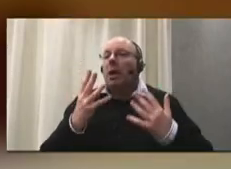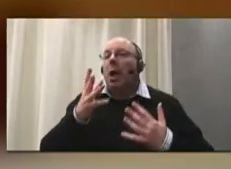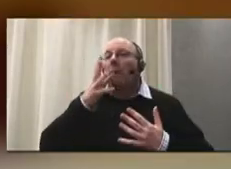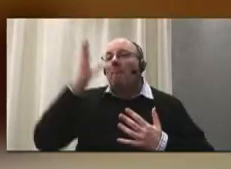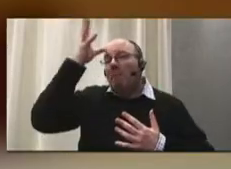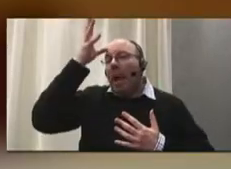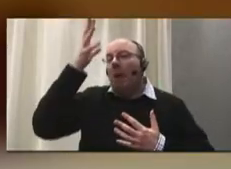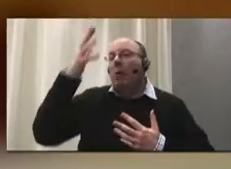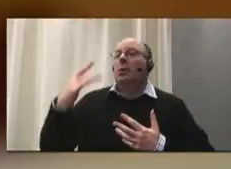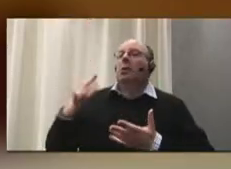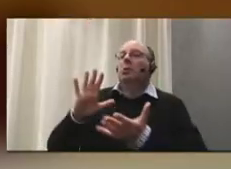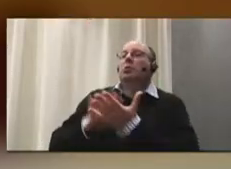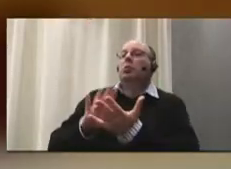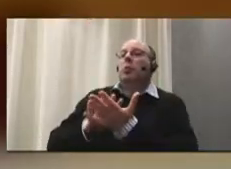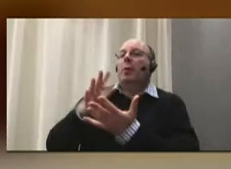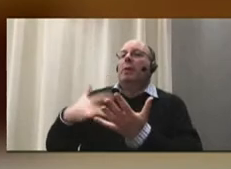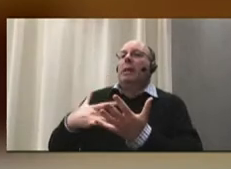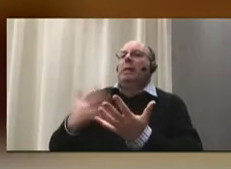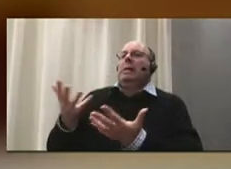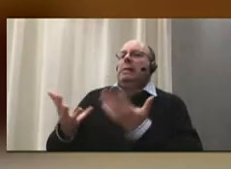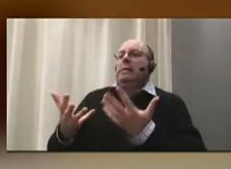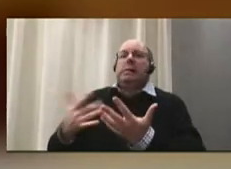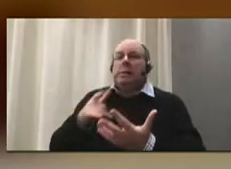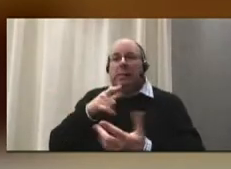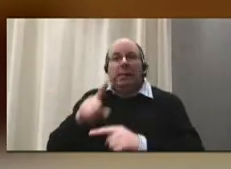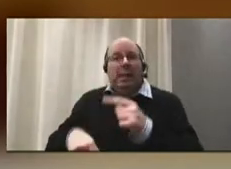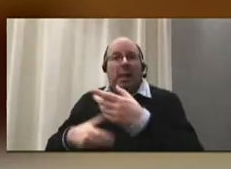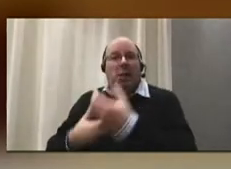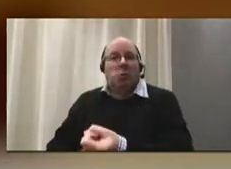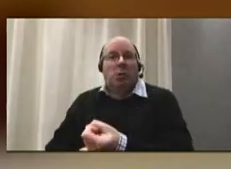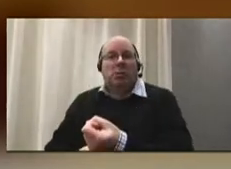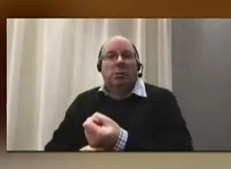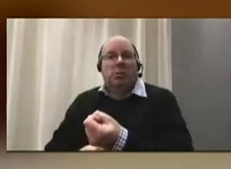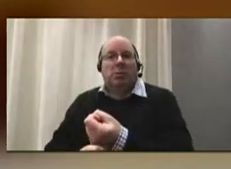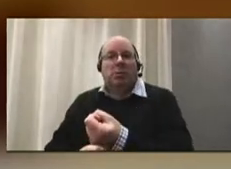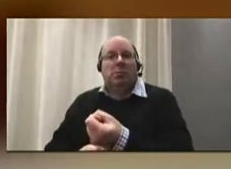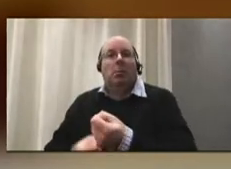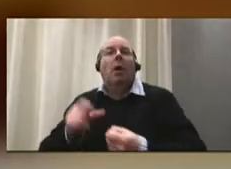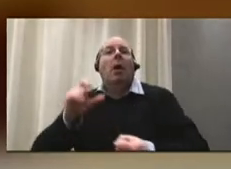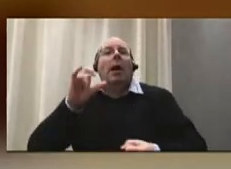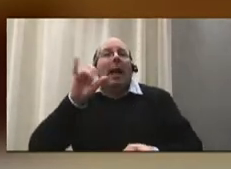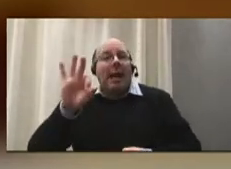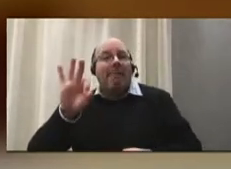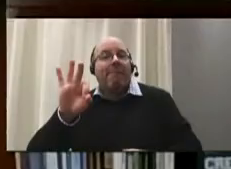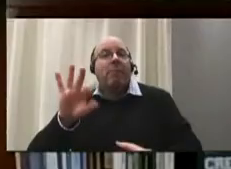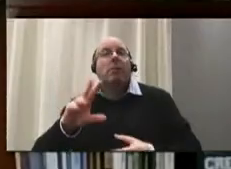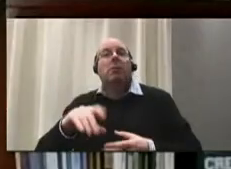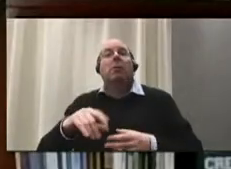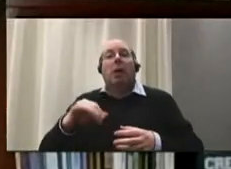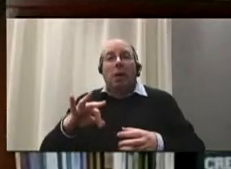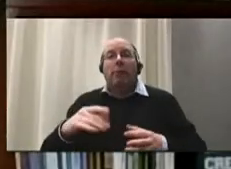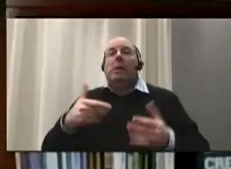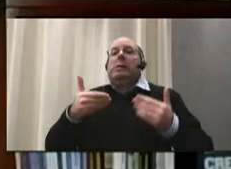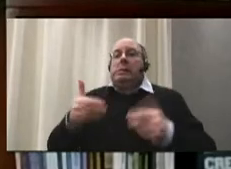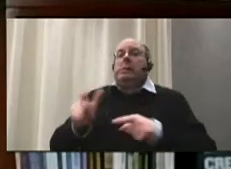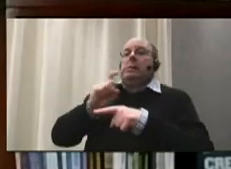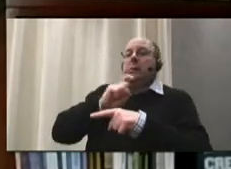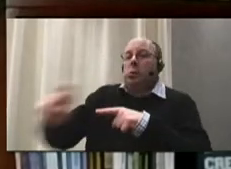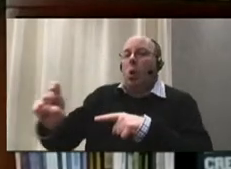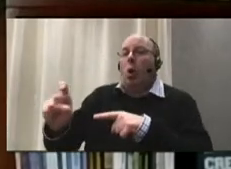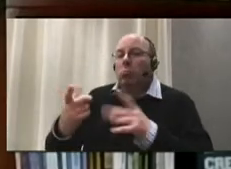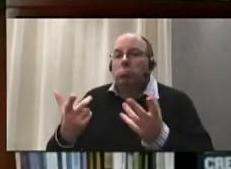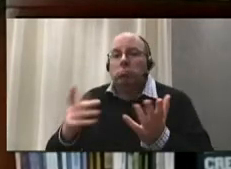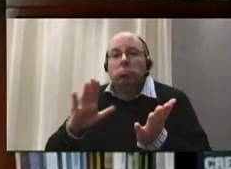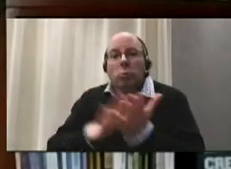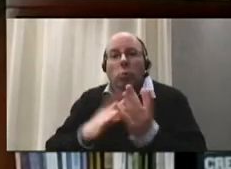a solution right now. But if they call, what can the school do? Well, the school first then has the information so